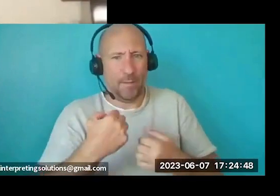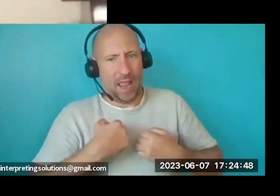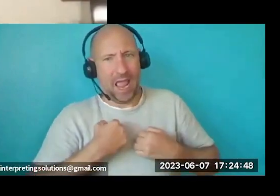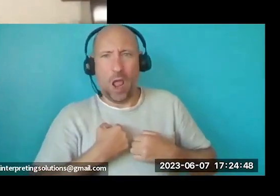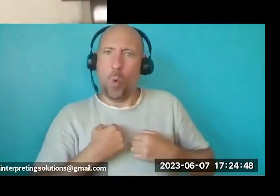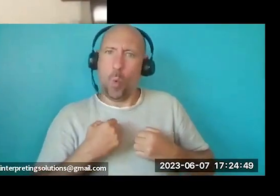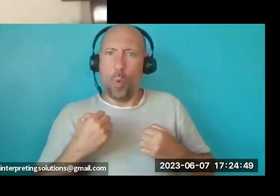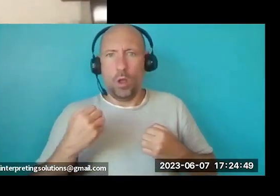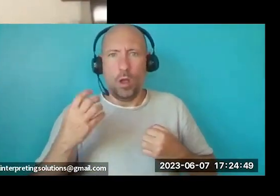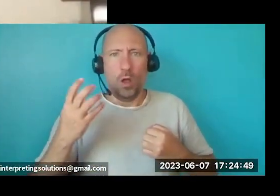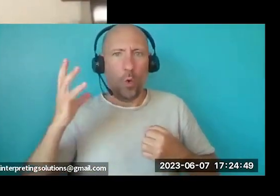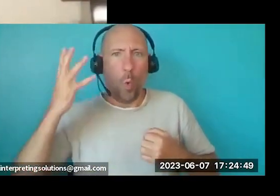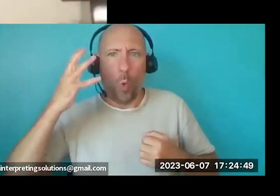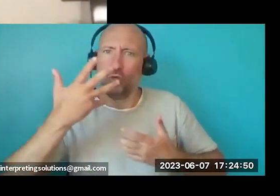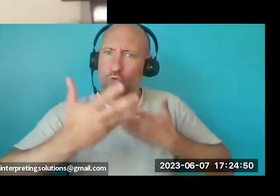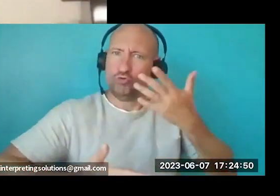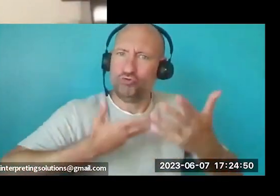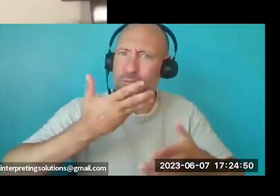work.